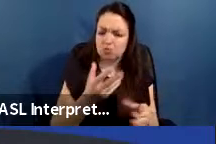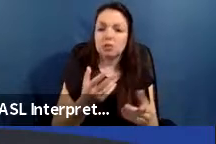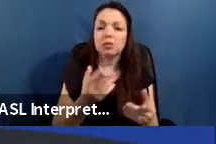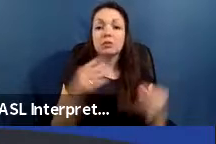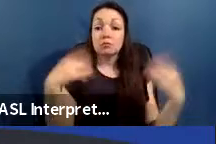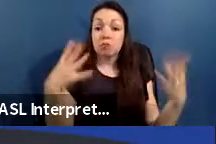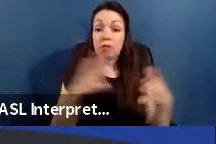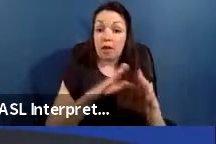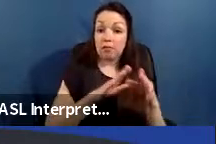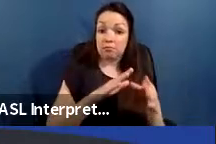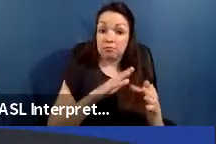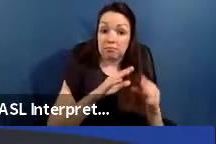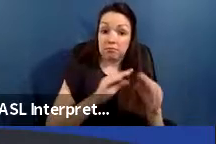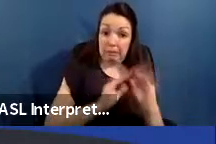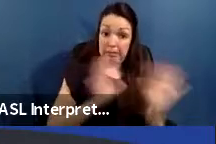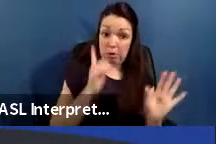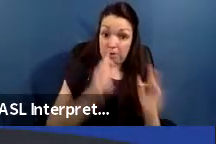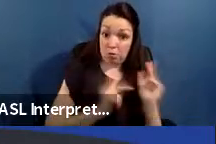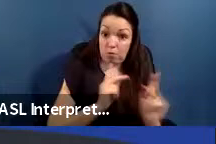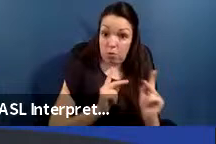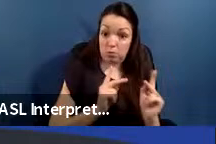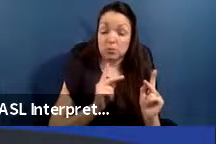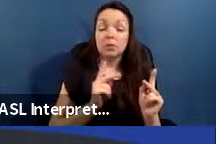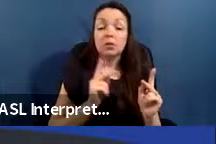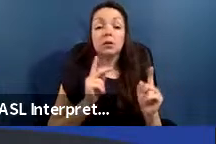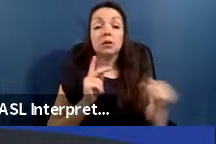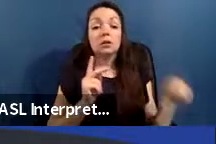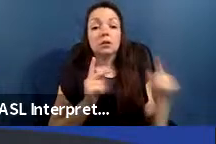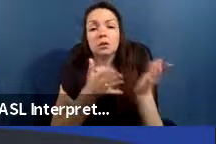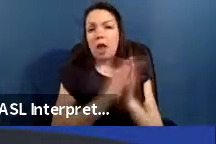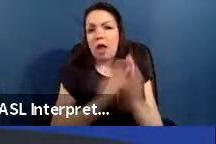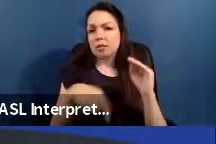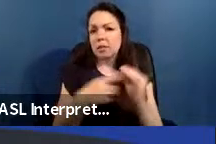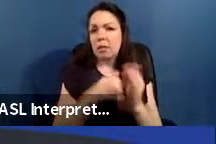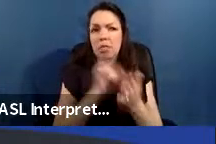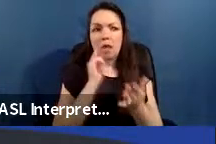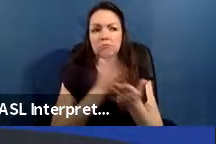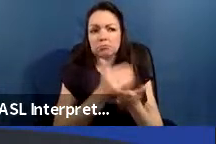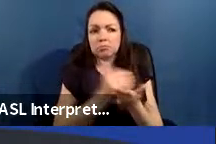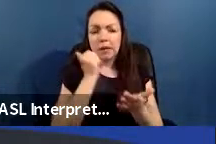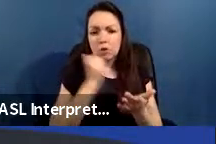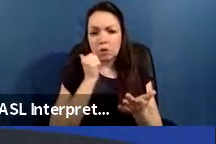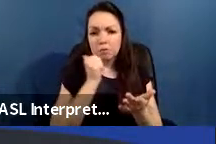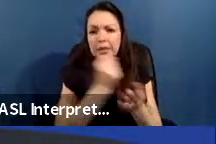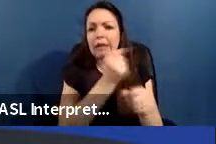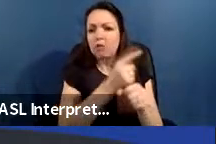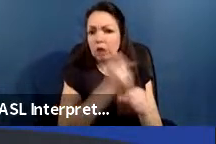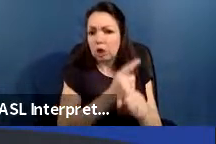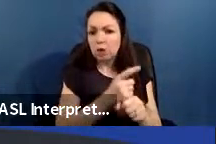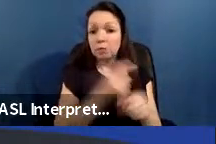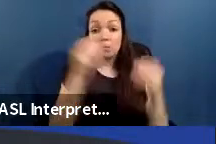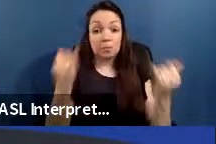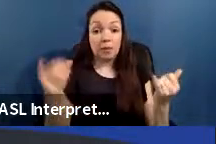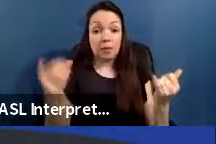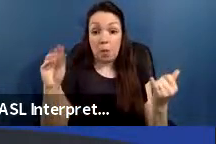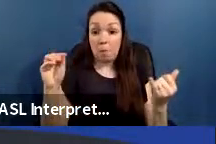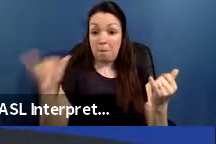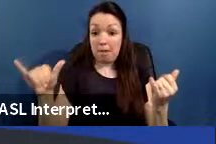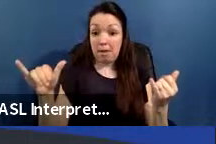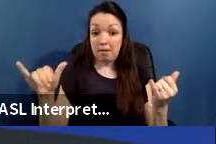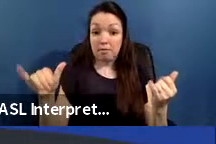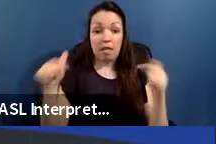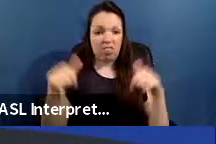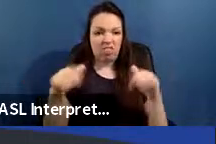greater clarity for folks as they ask, about the capital budget every year? And then here we are in May having these